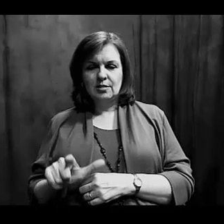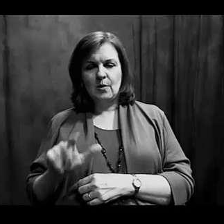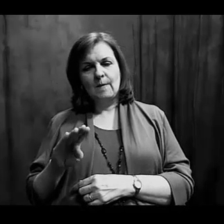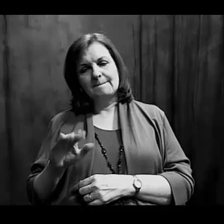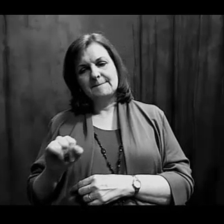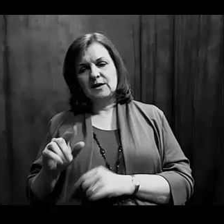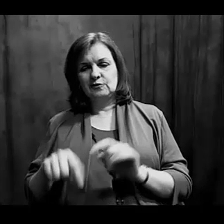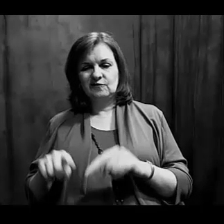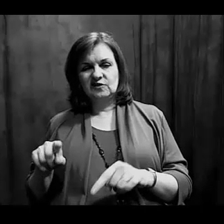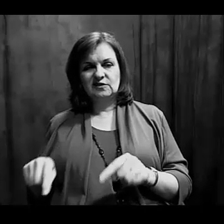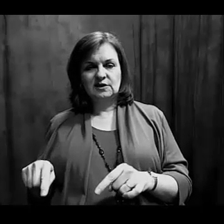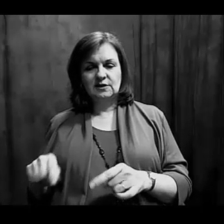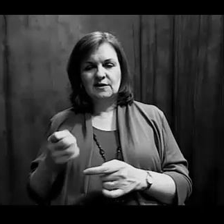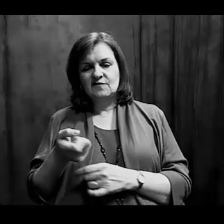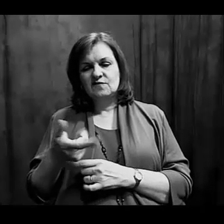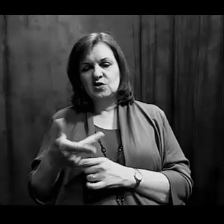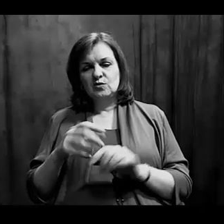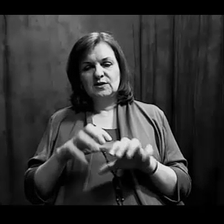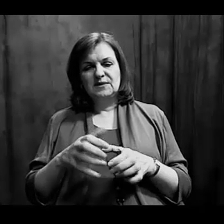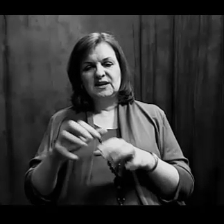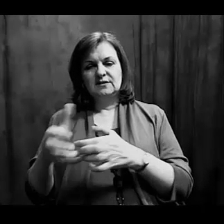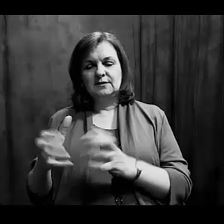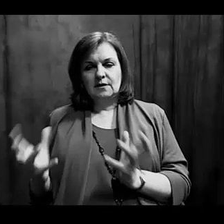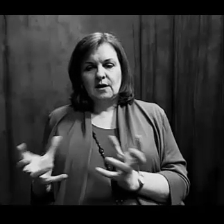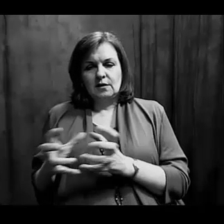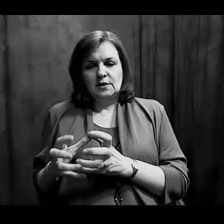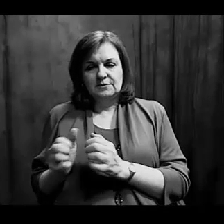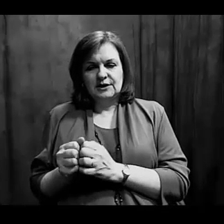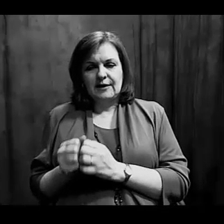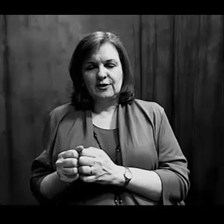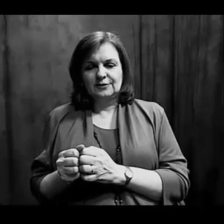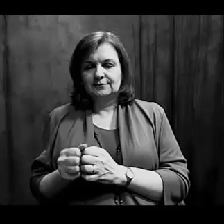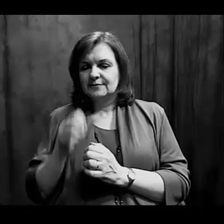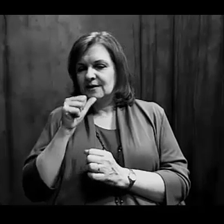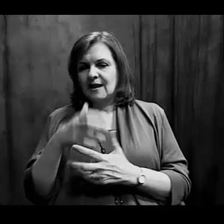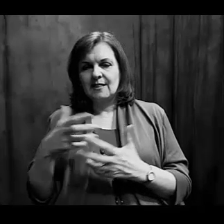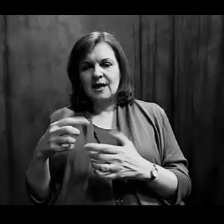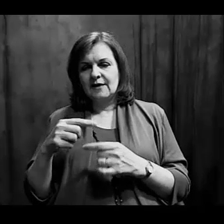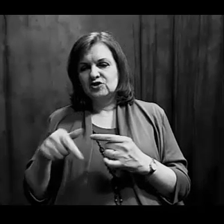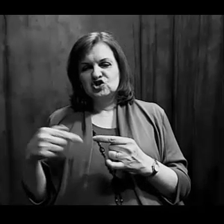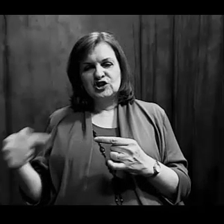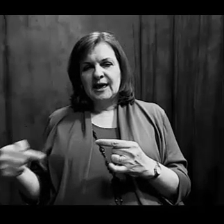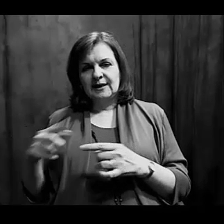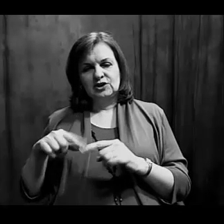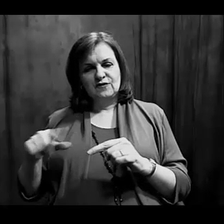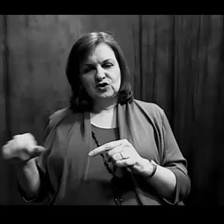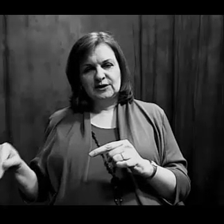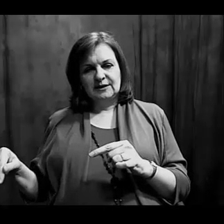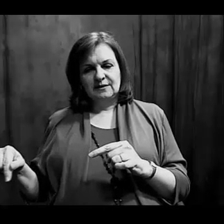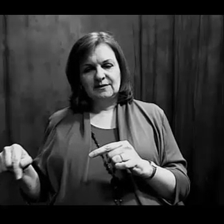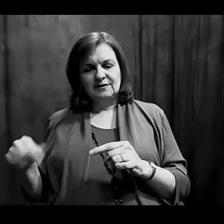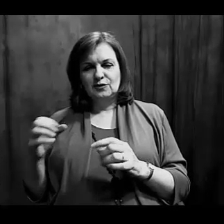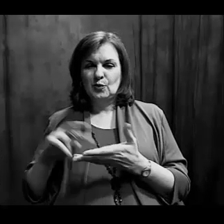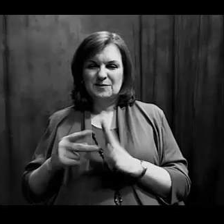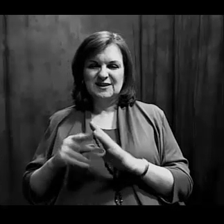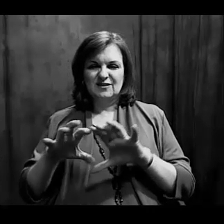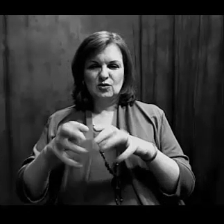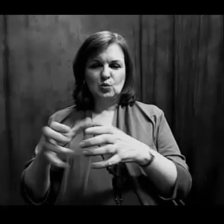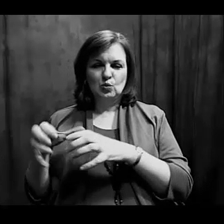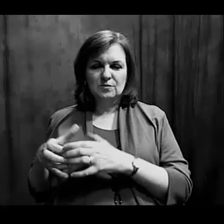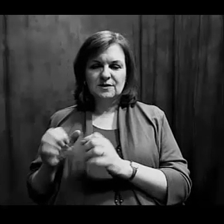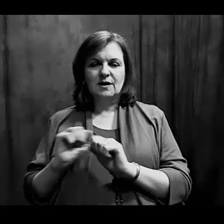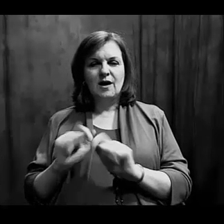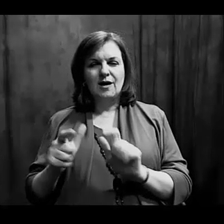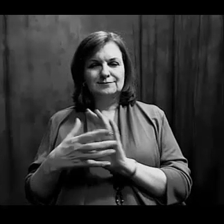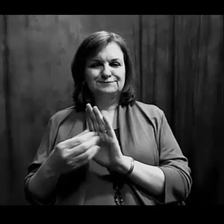ecological communities. Low biodiversity, few species, clumped together, low genetic diversity. So these would